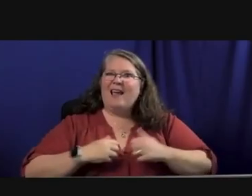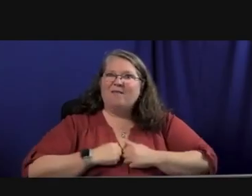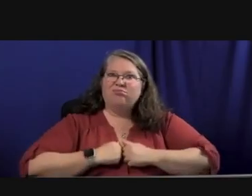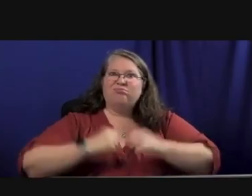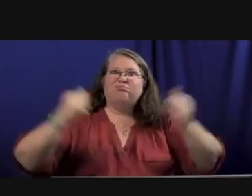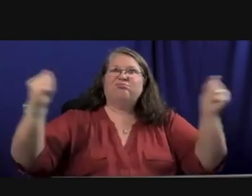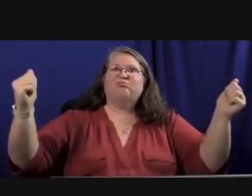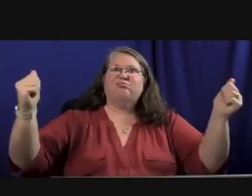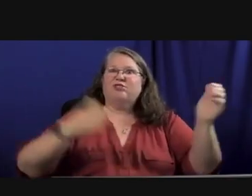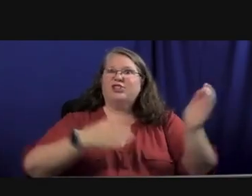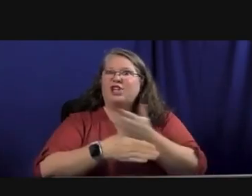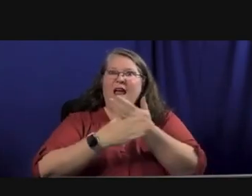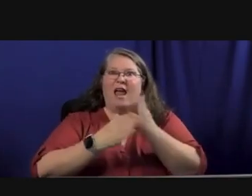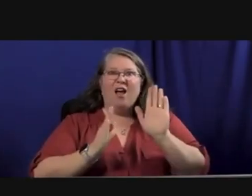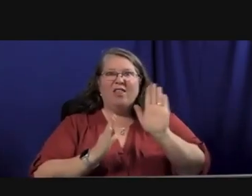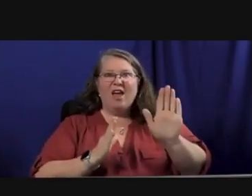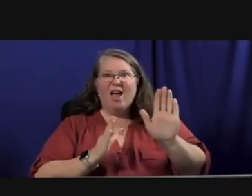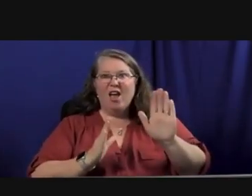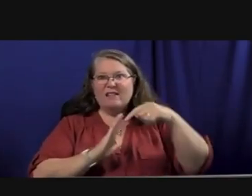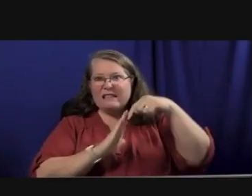the therapist